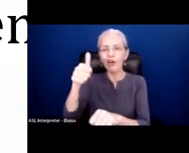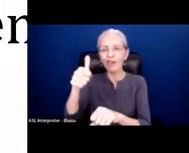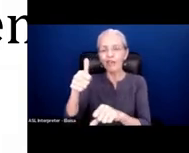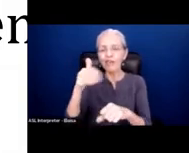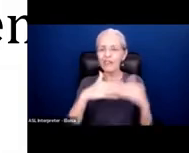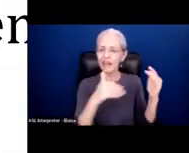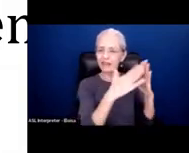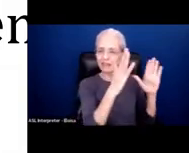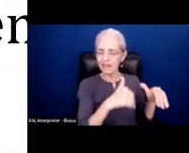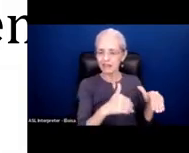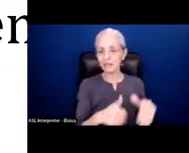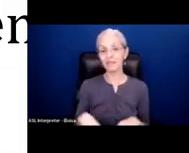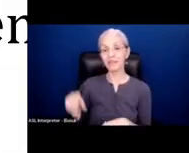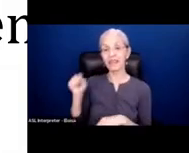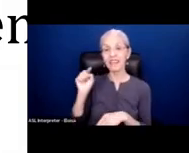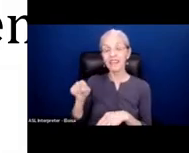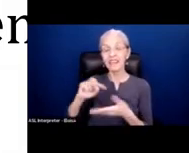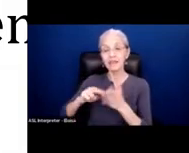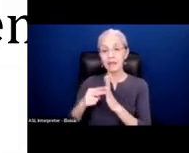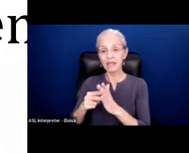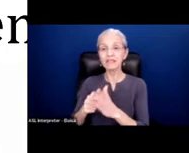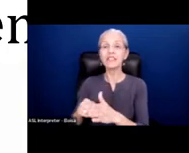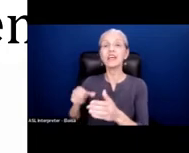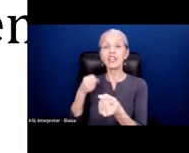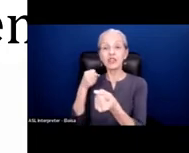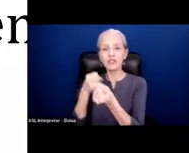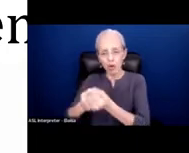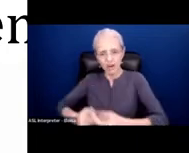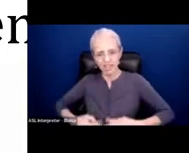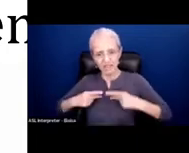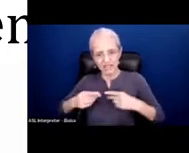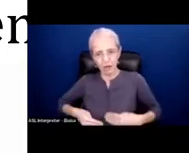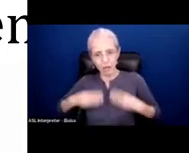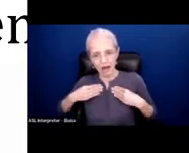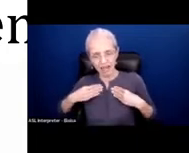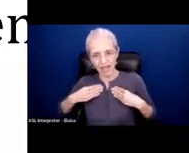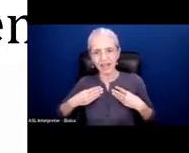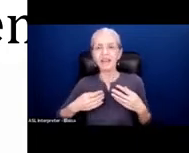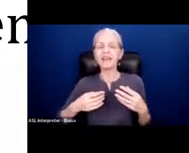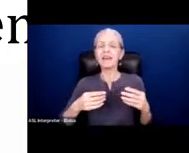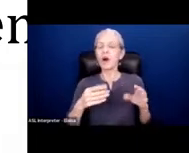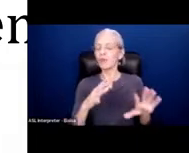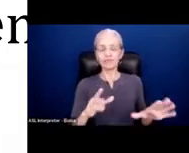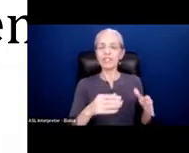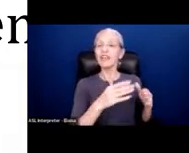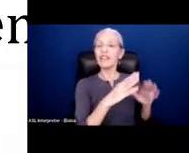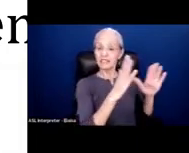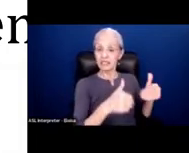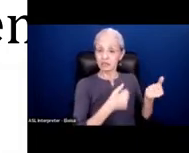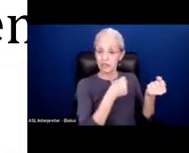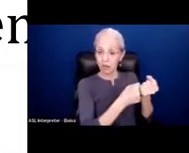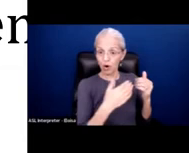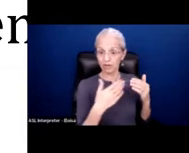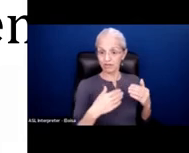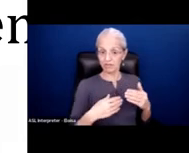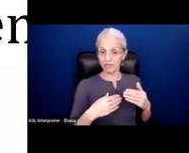body, connections and relationships support the soul. People mistakenly think that people with disabilities